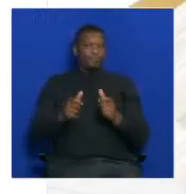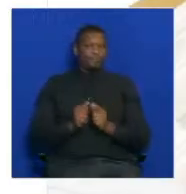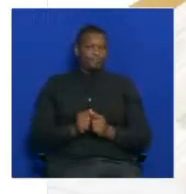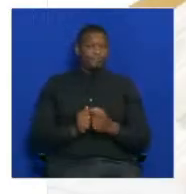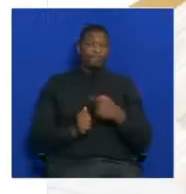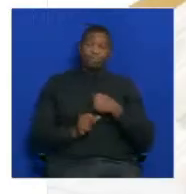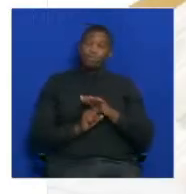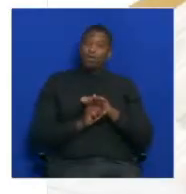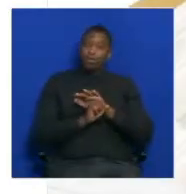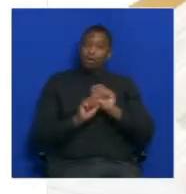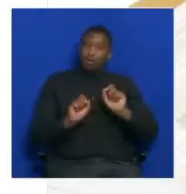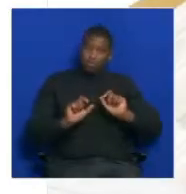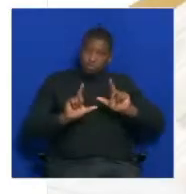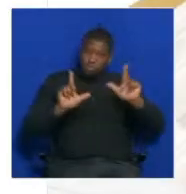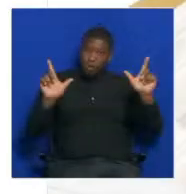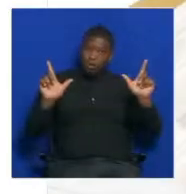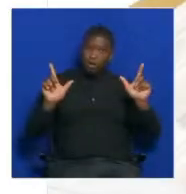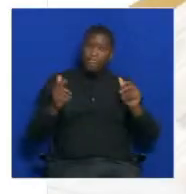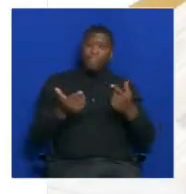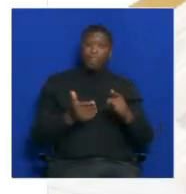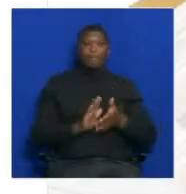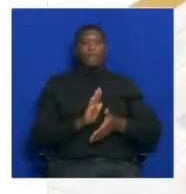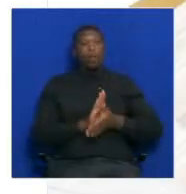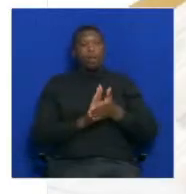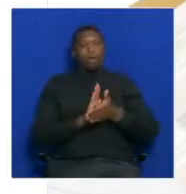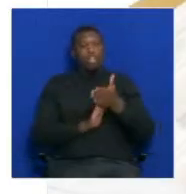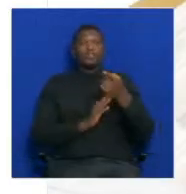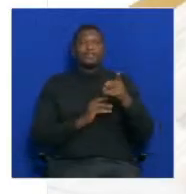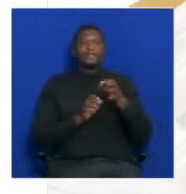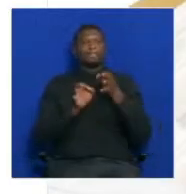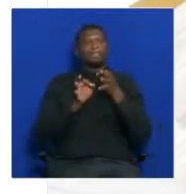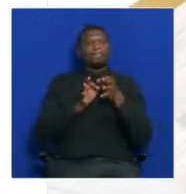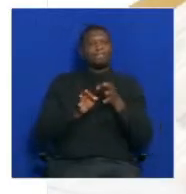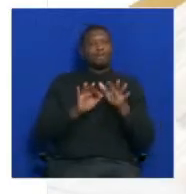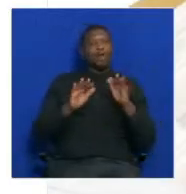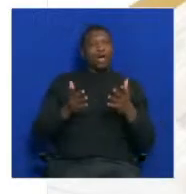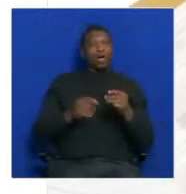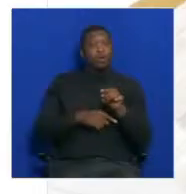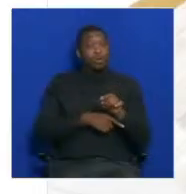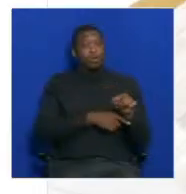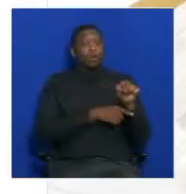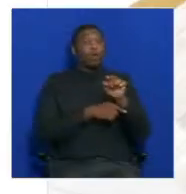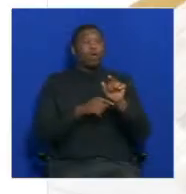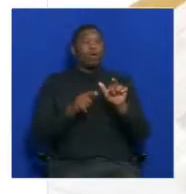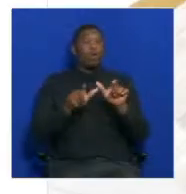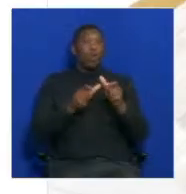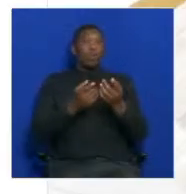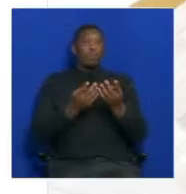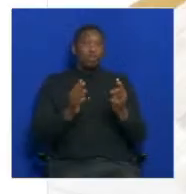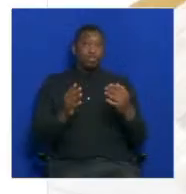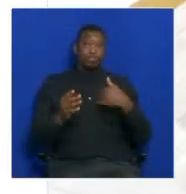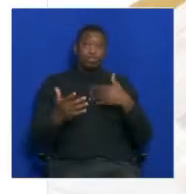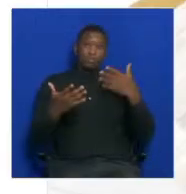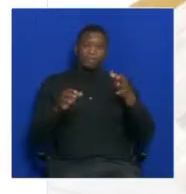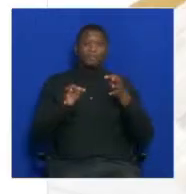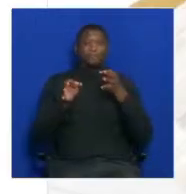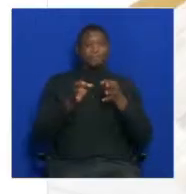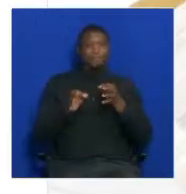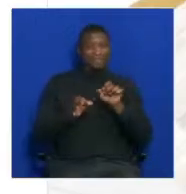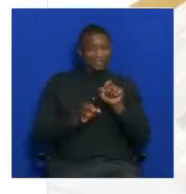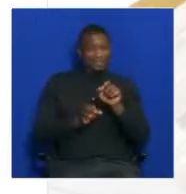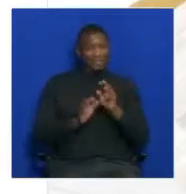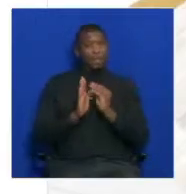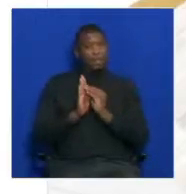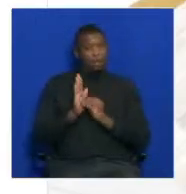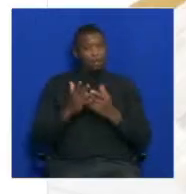the operational manual has been described before the Commission as a draft. I record that the manual was signed by the ID